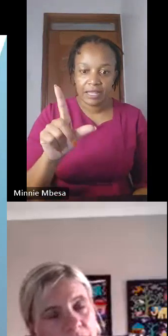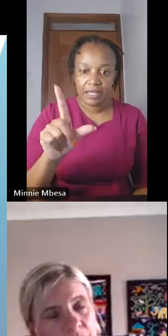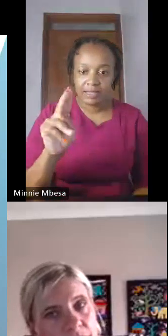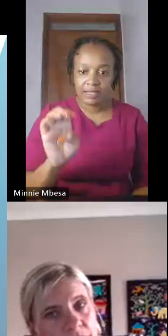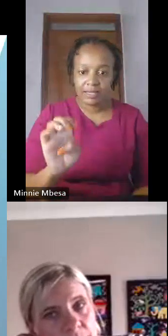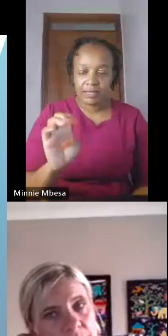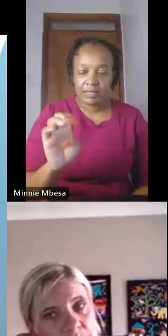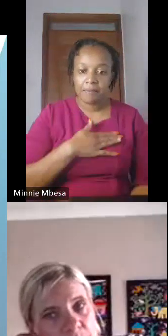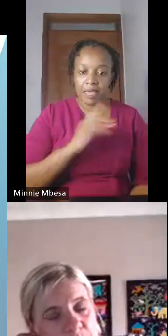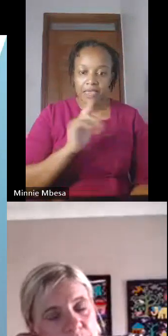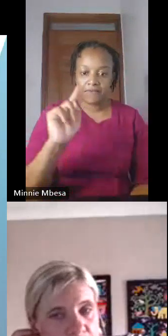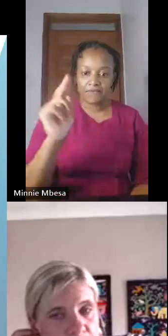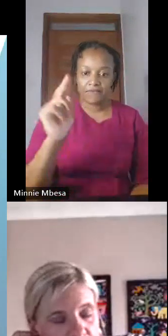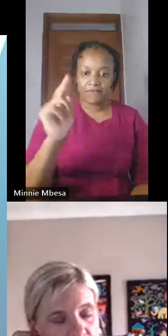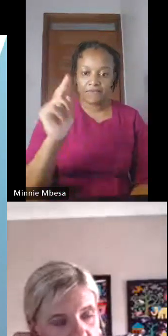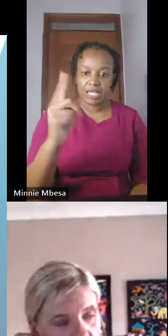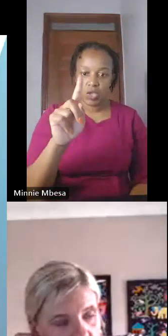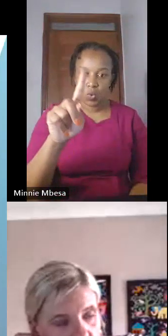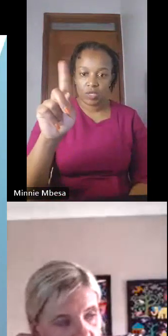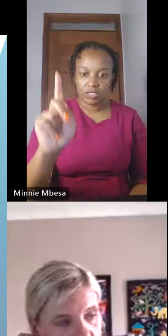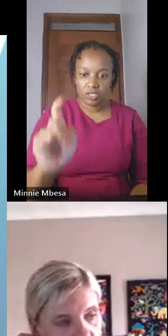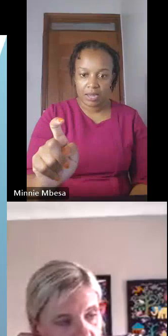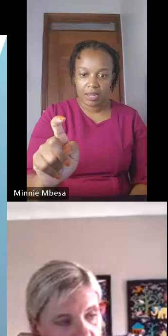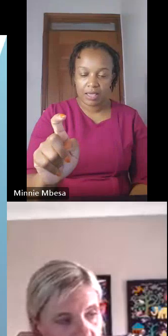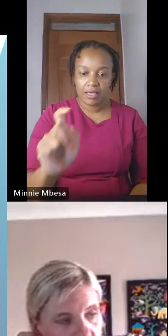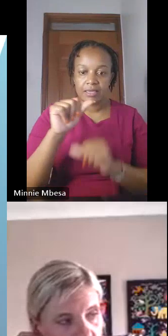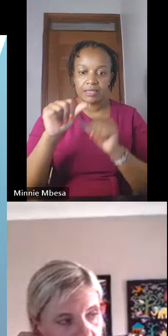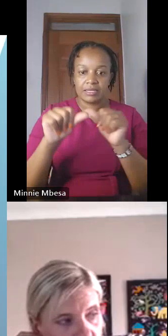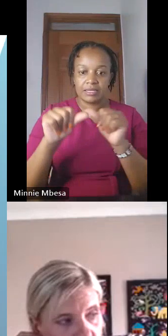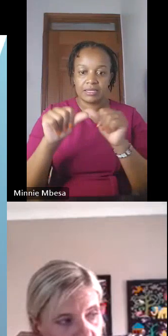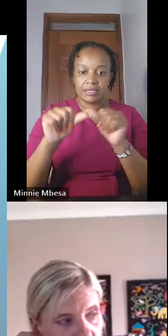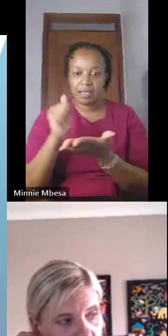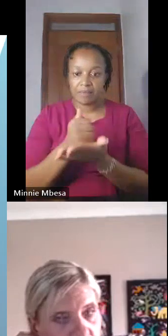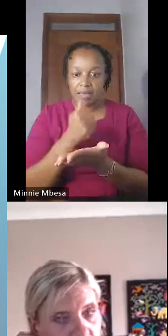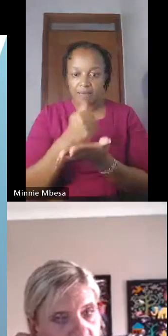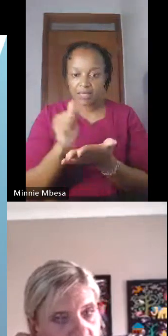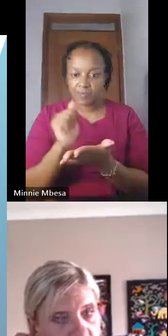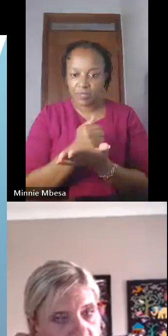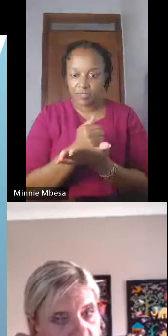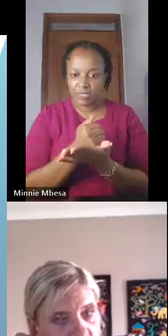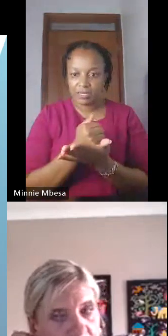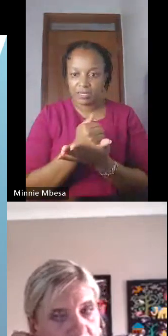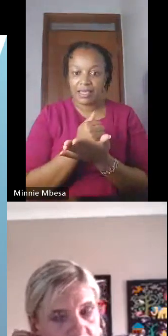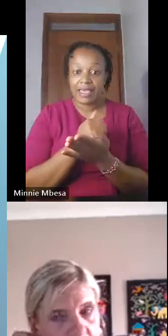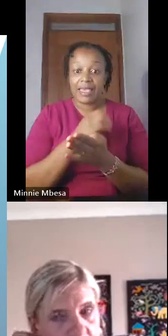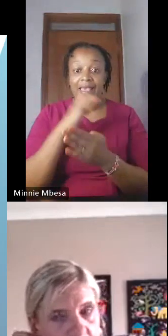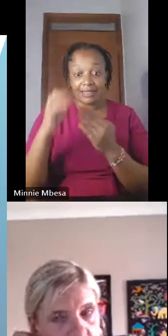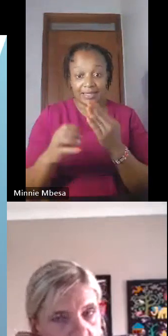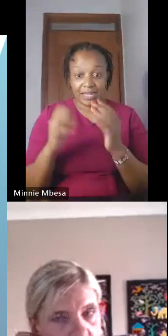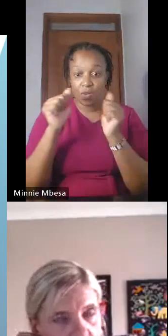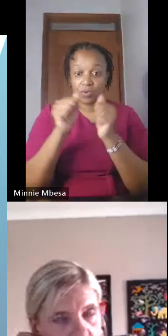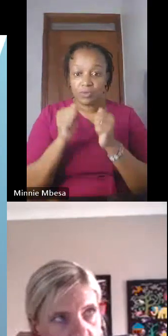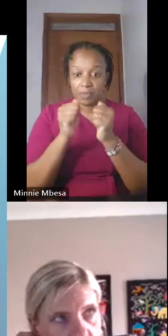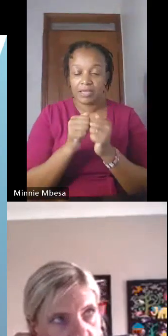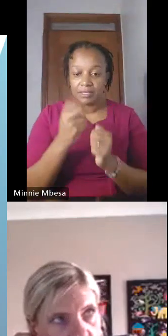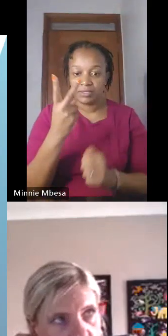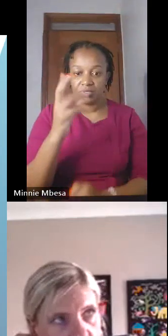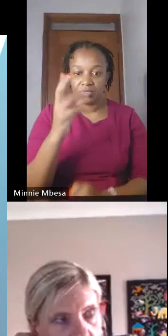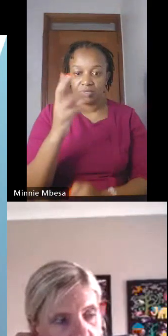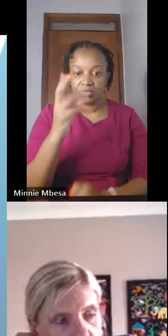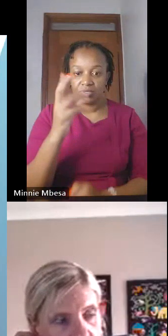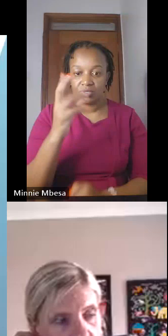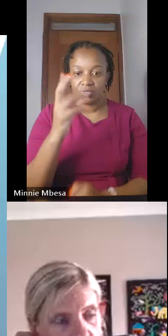is my passport expires in October 2027. So if Yes. the